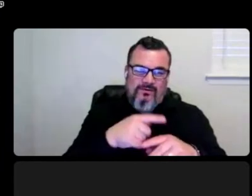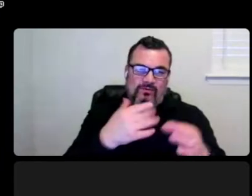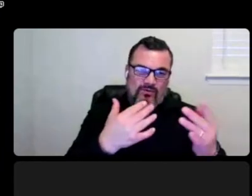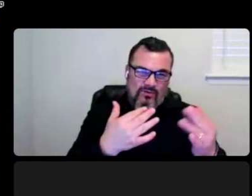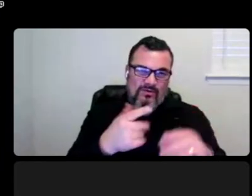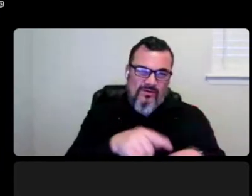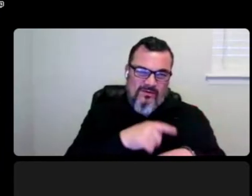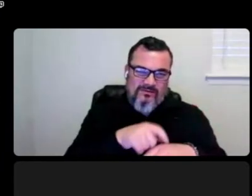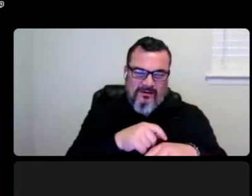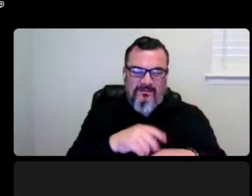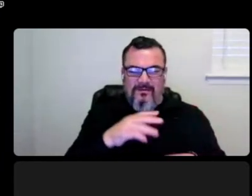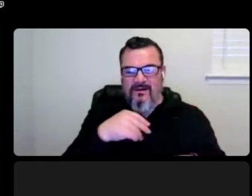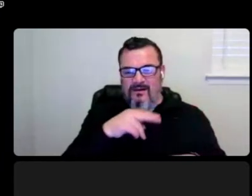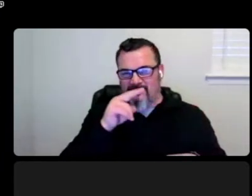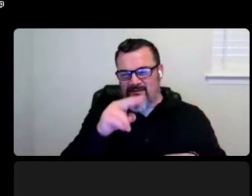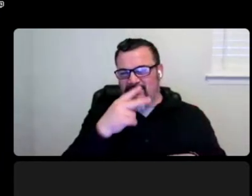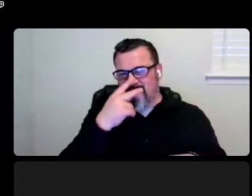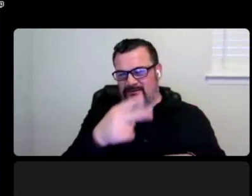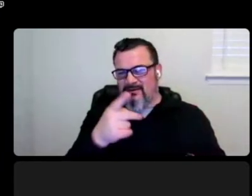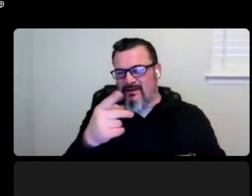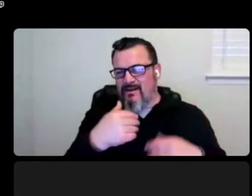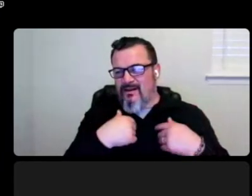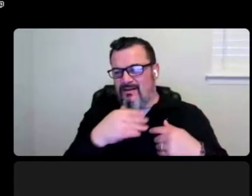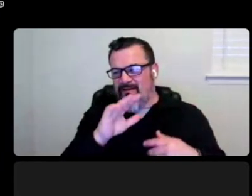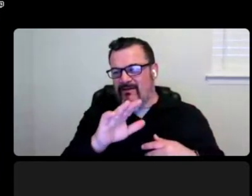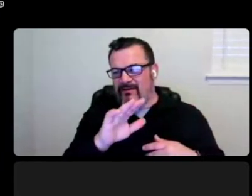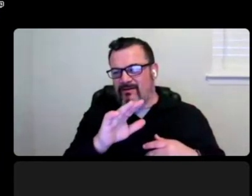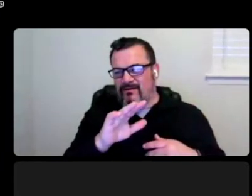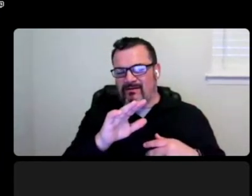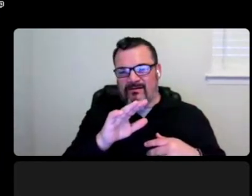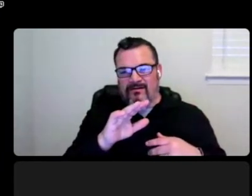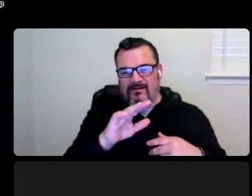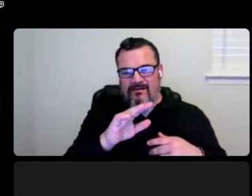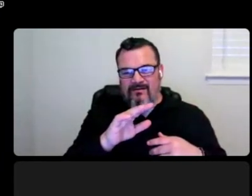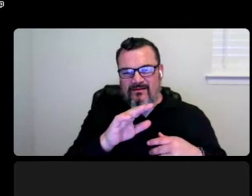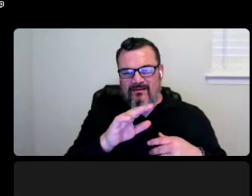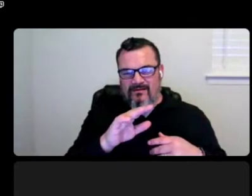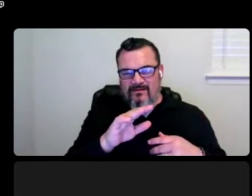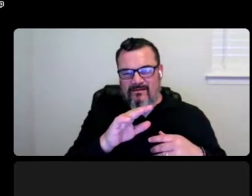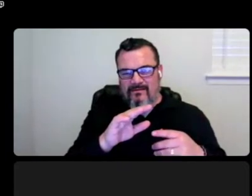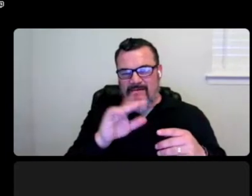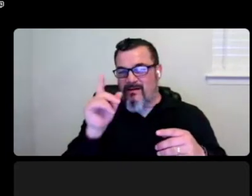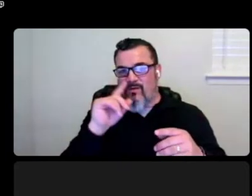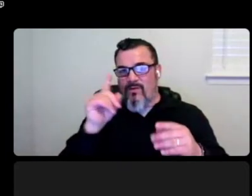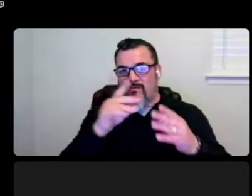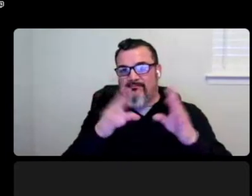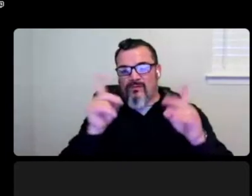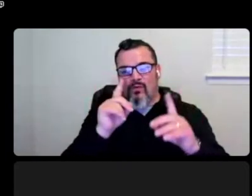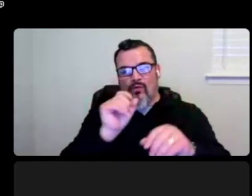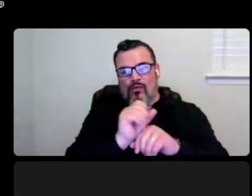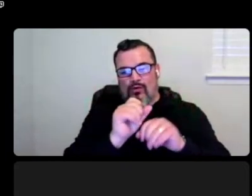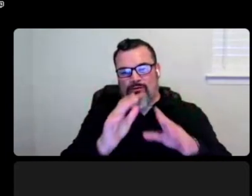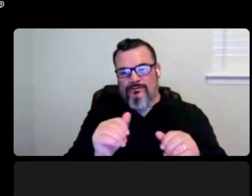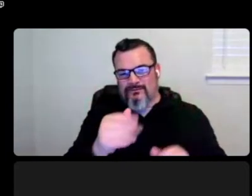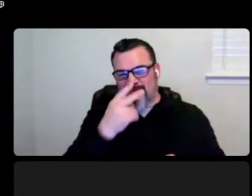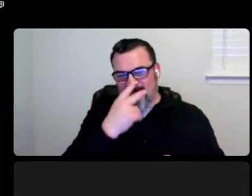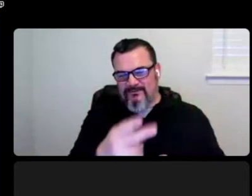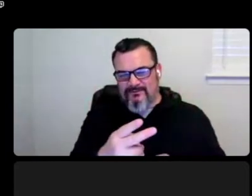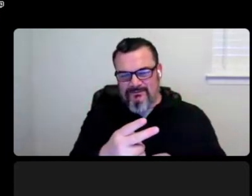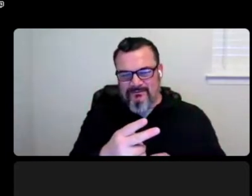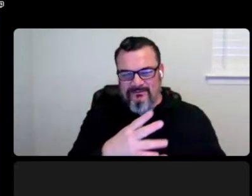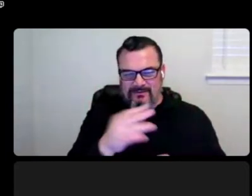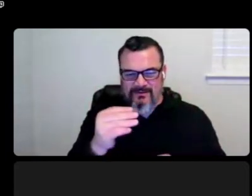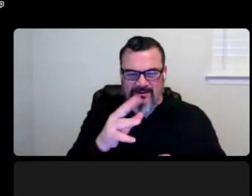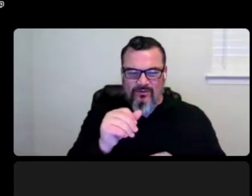time there, and I looked and I saw they had their vision not where the public could see it, but where the workers could see it. And it